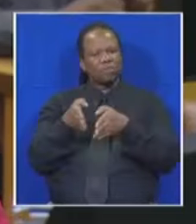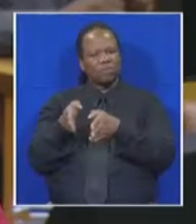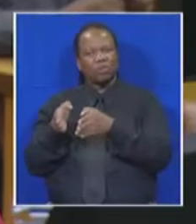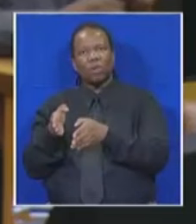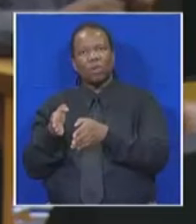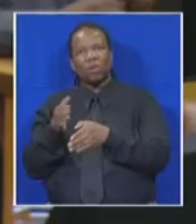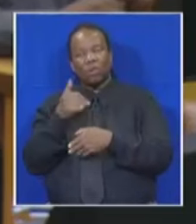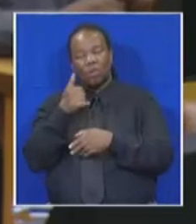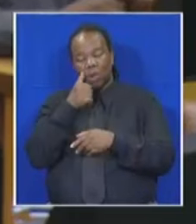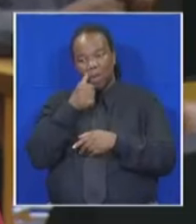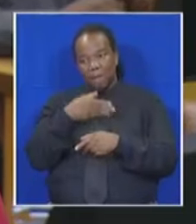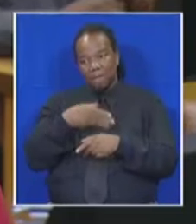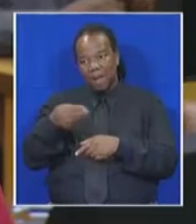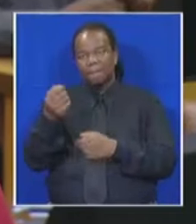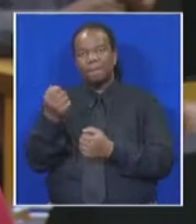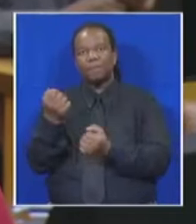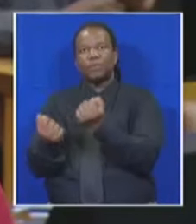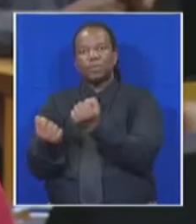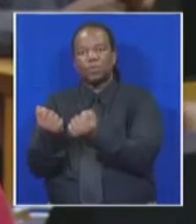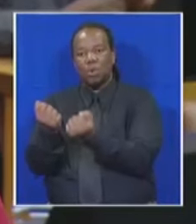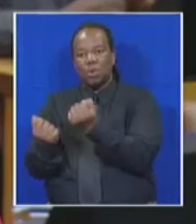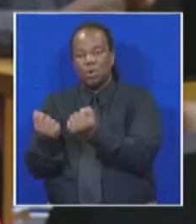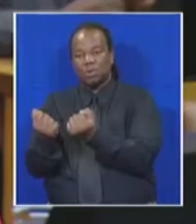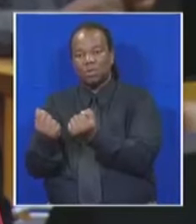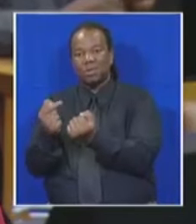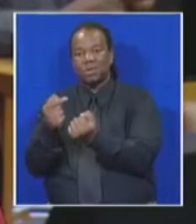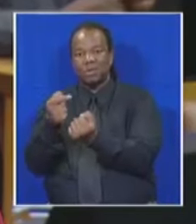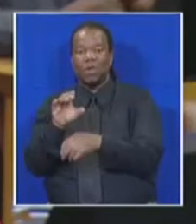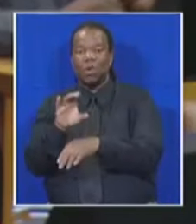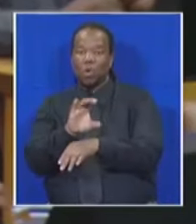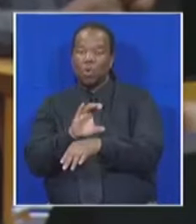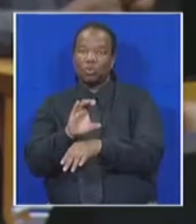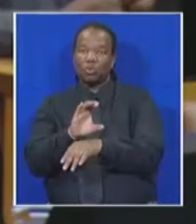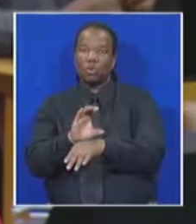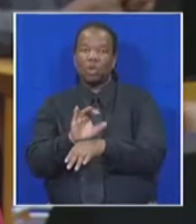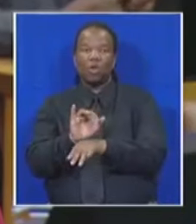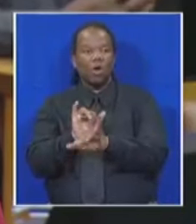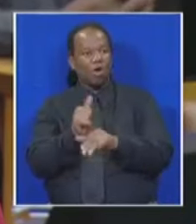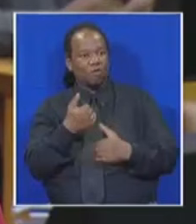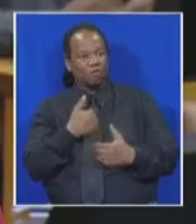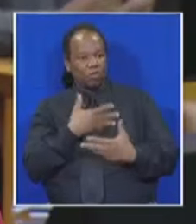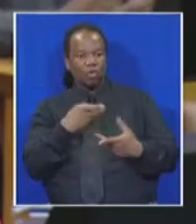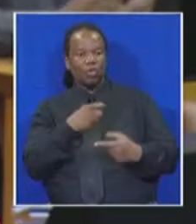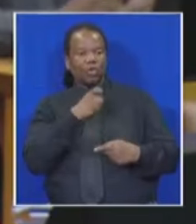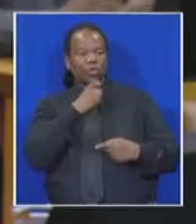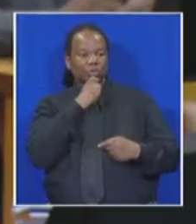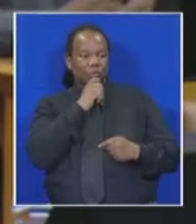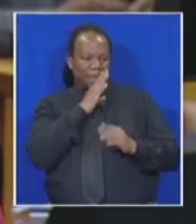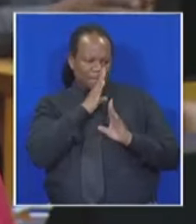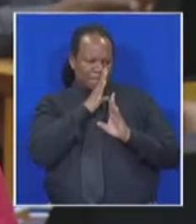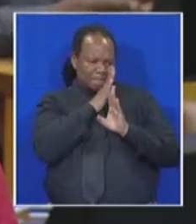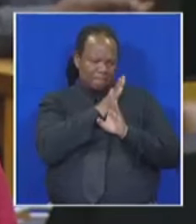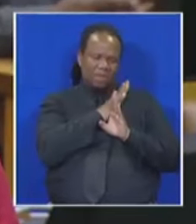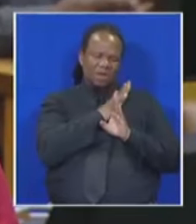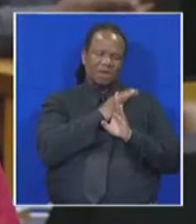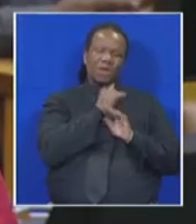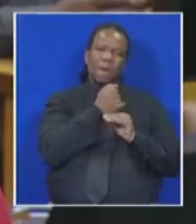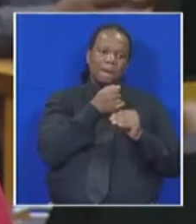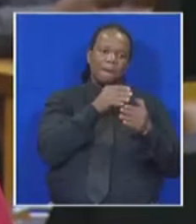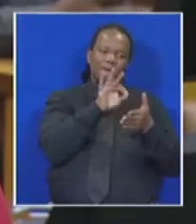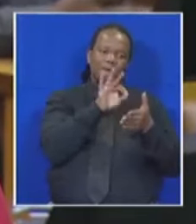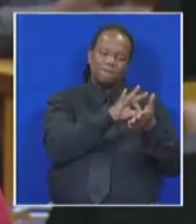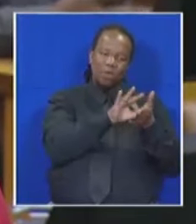court to challenge the constitutionality of not using a secret ballot in deciding the fate of a president, we'll